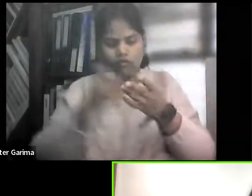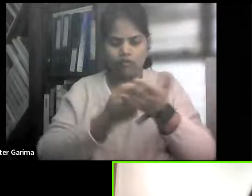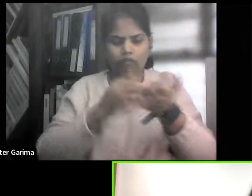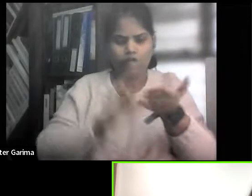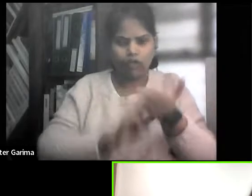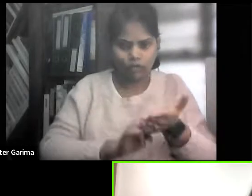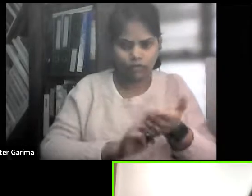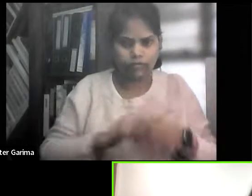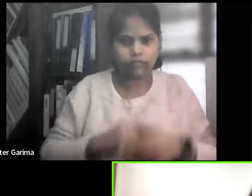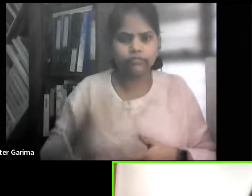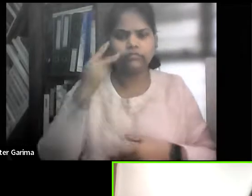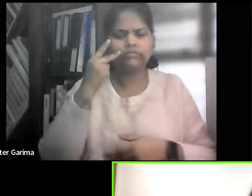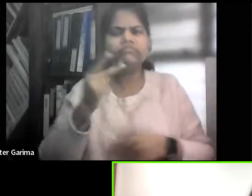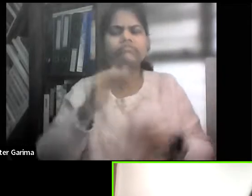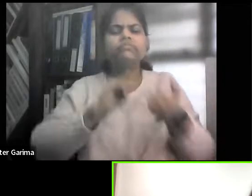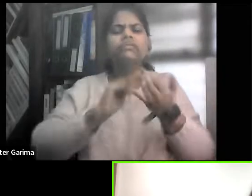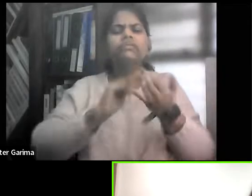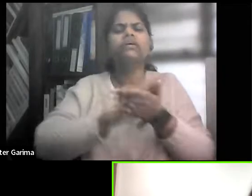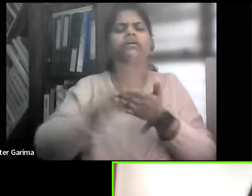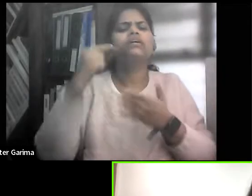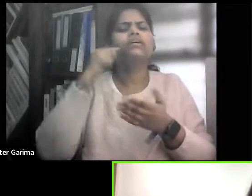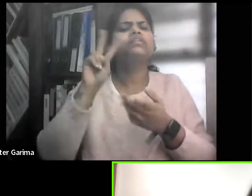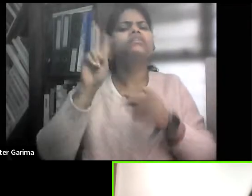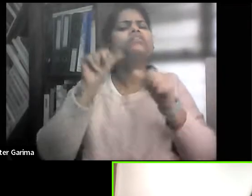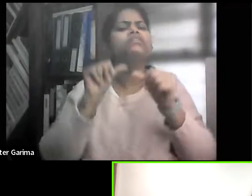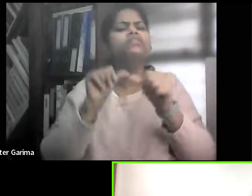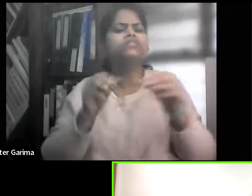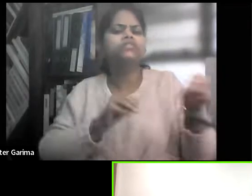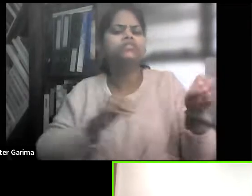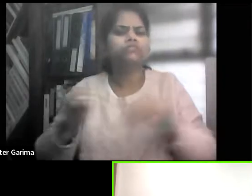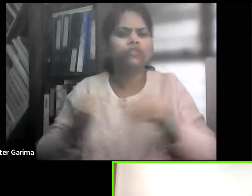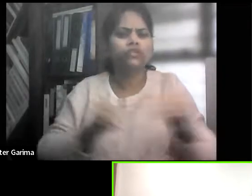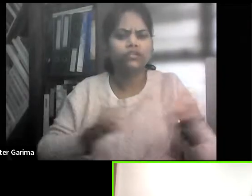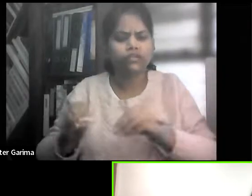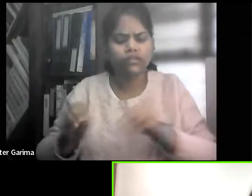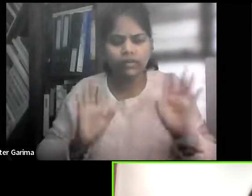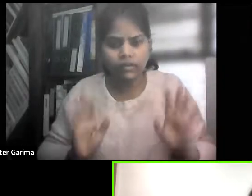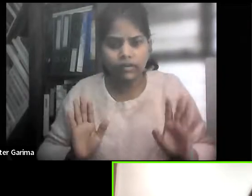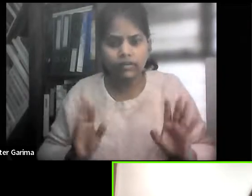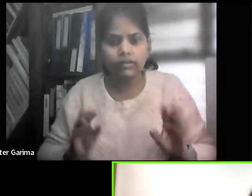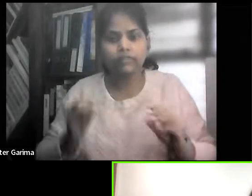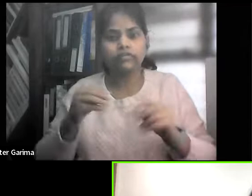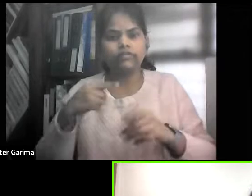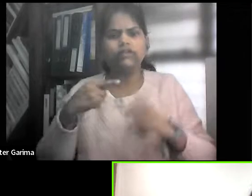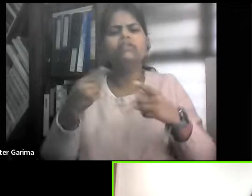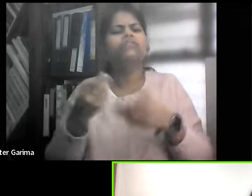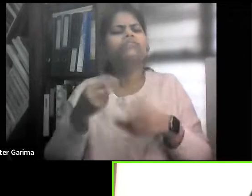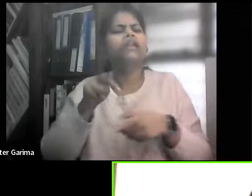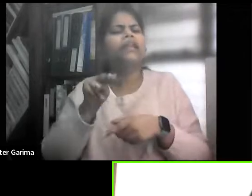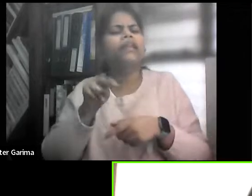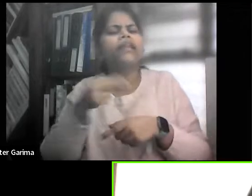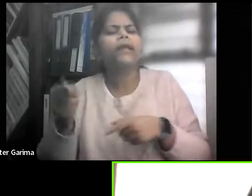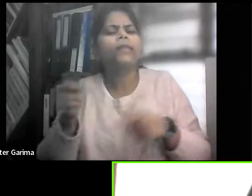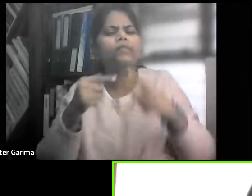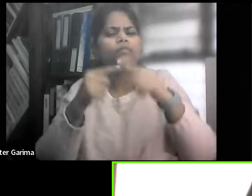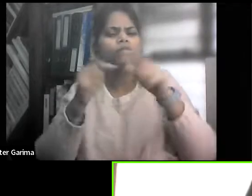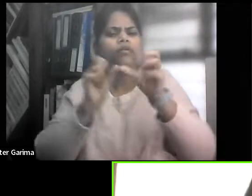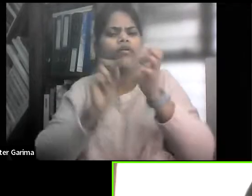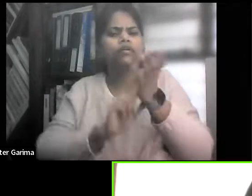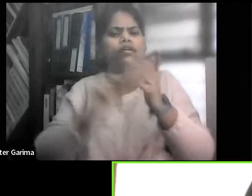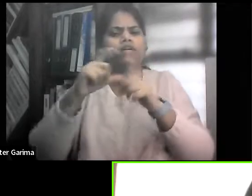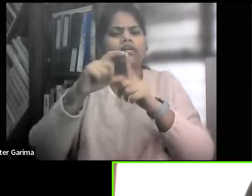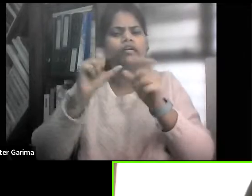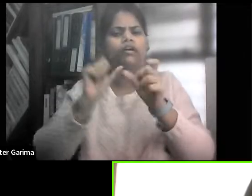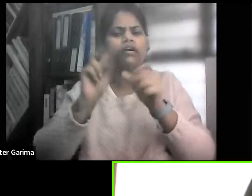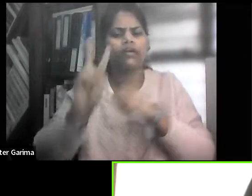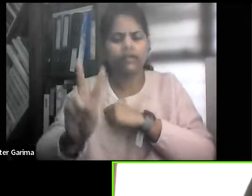Bharata Muni created a binary idea of dance as Tandav and Lasya, In order to seek a guiding presence, apsaras were created